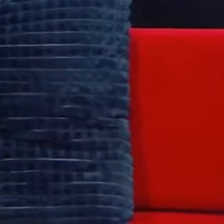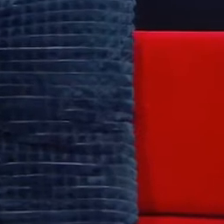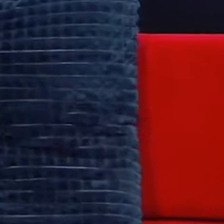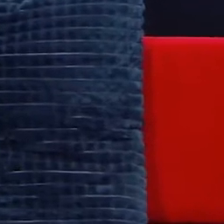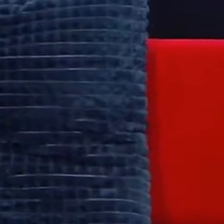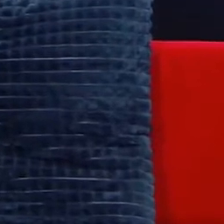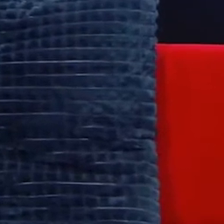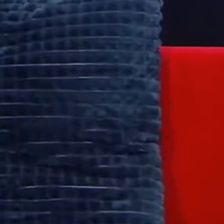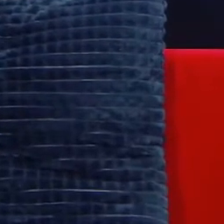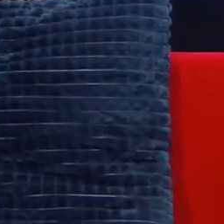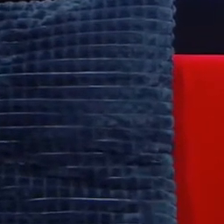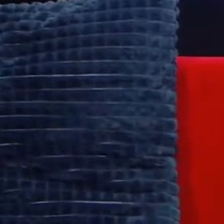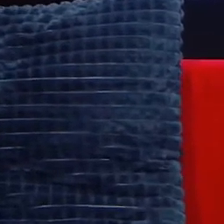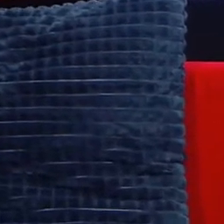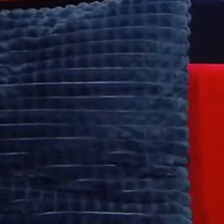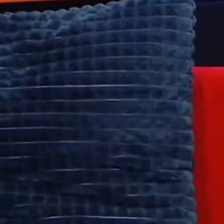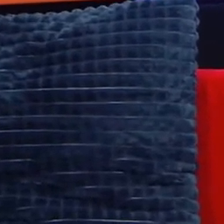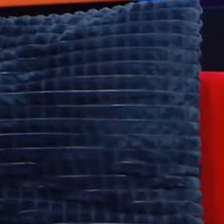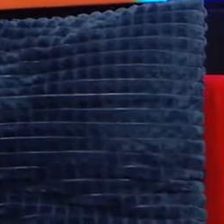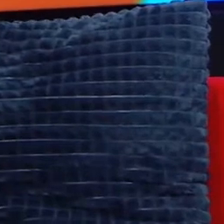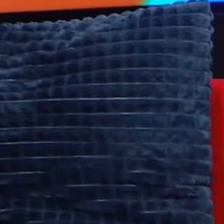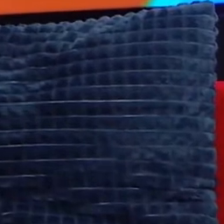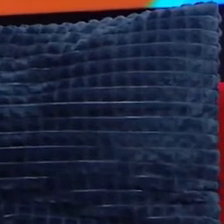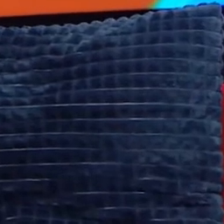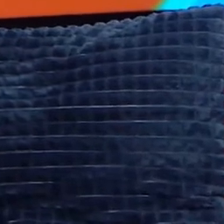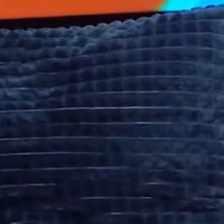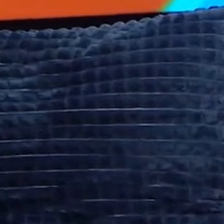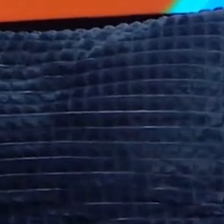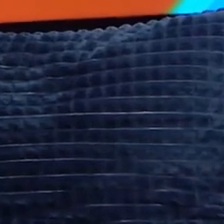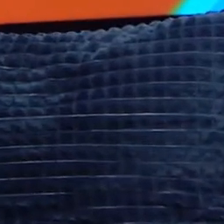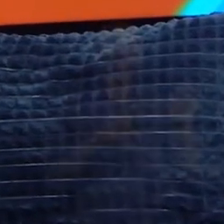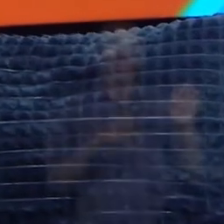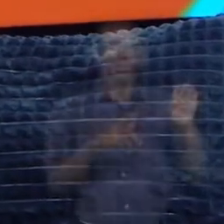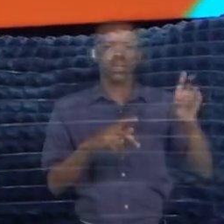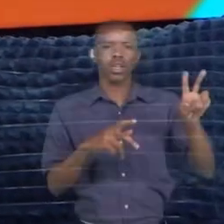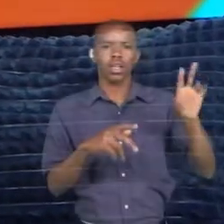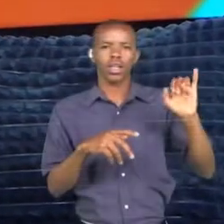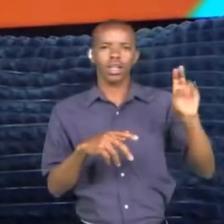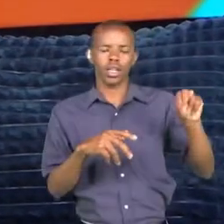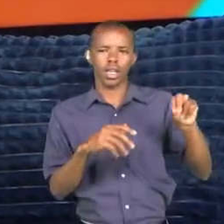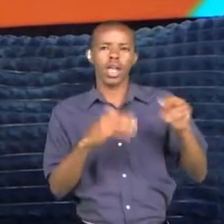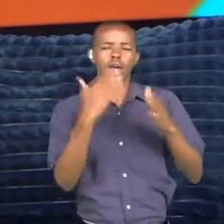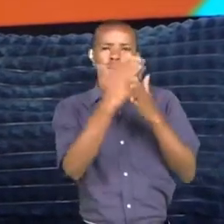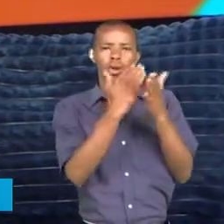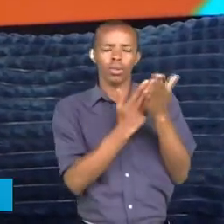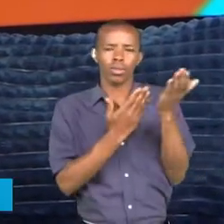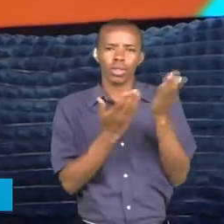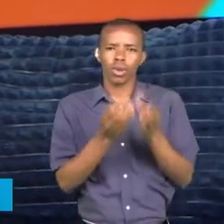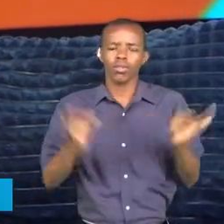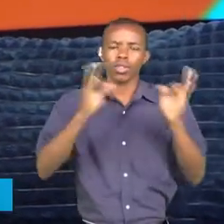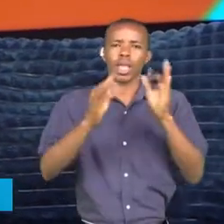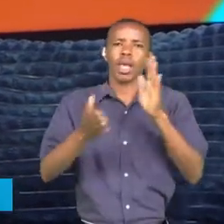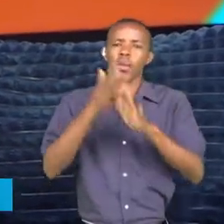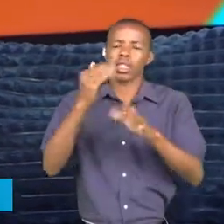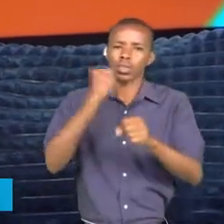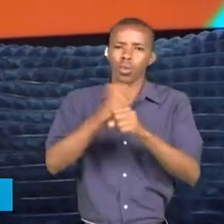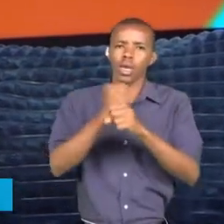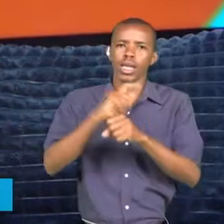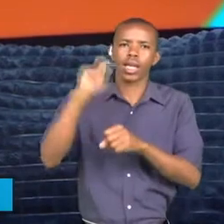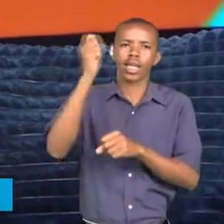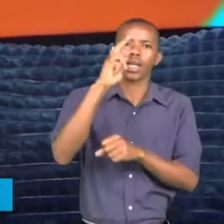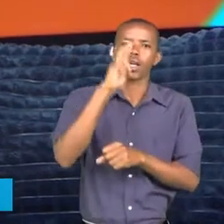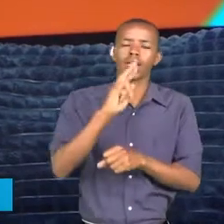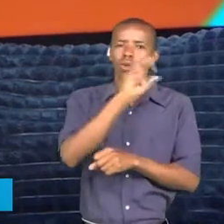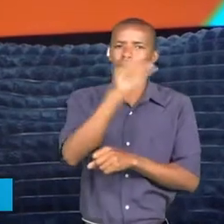Right, welcome back to Morning Live, and as I told you earlier, you're now joined by Kelvin Kiprono, Programs Officer, Emergency Operations at the Kenya Red Cross